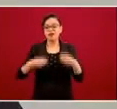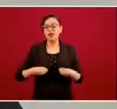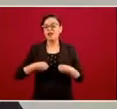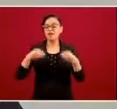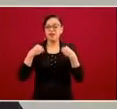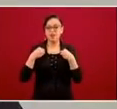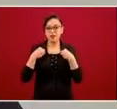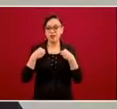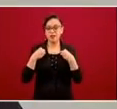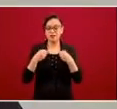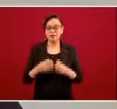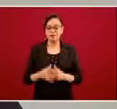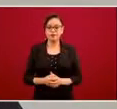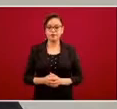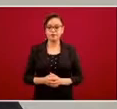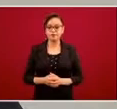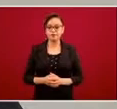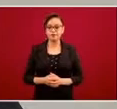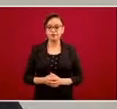objective of saving lives.